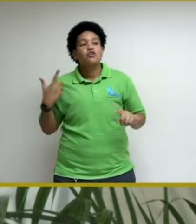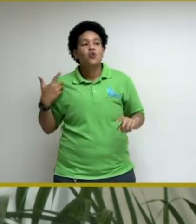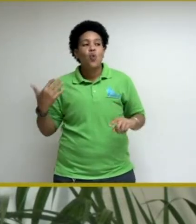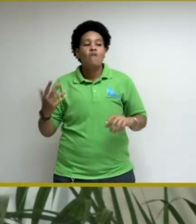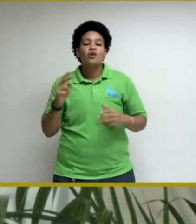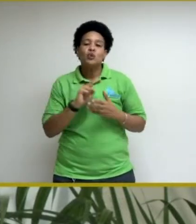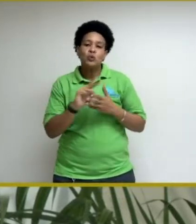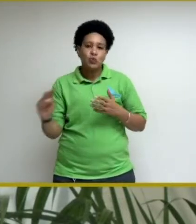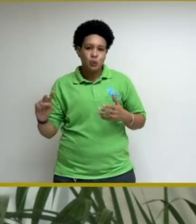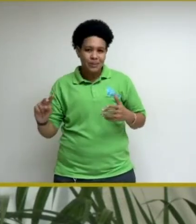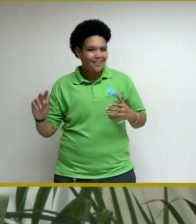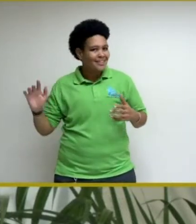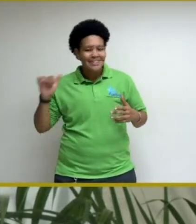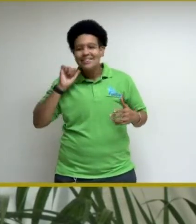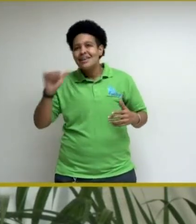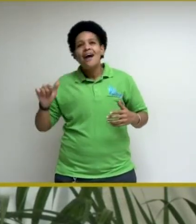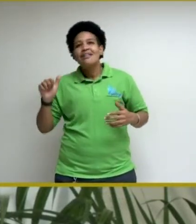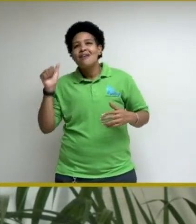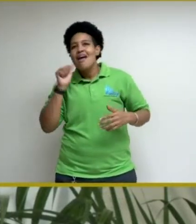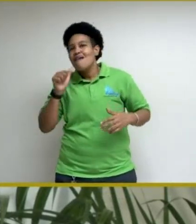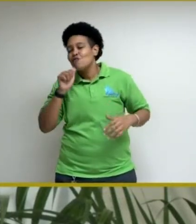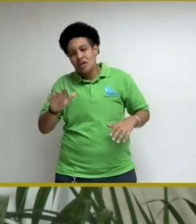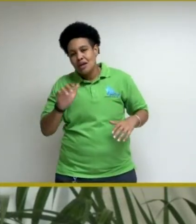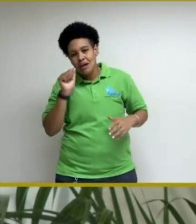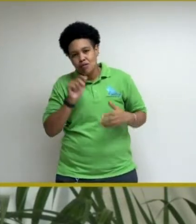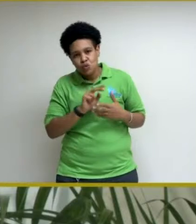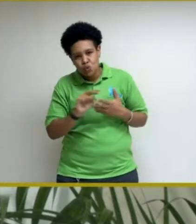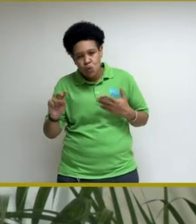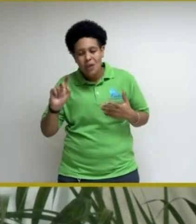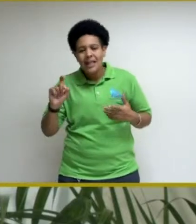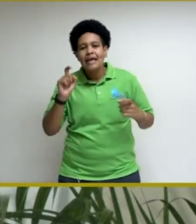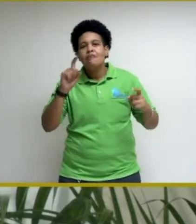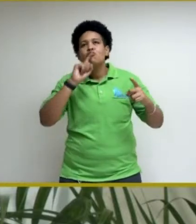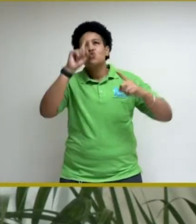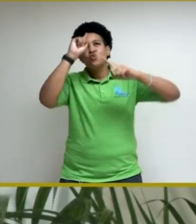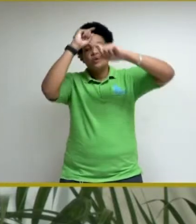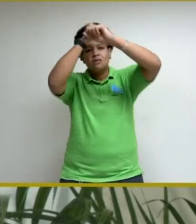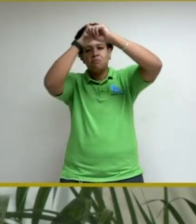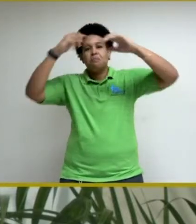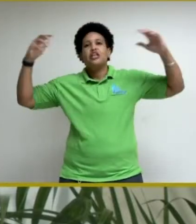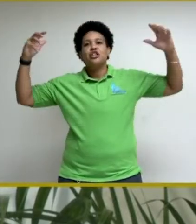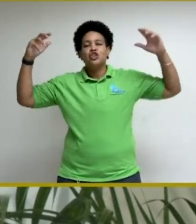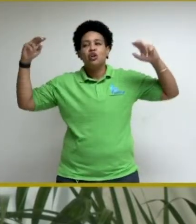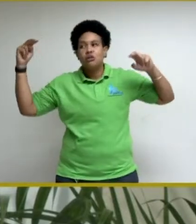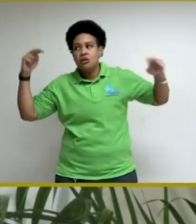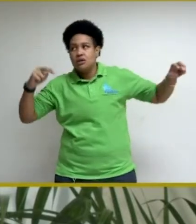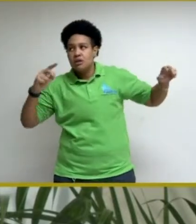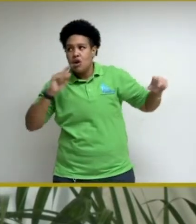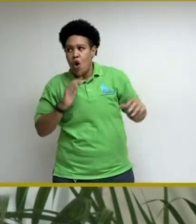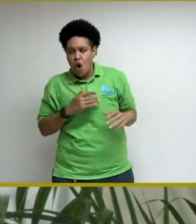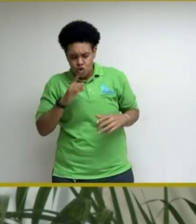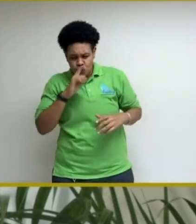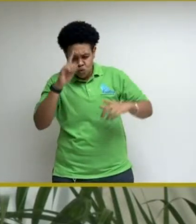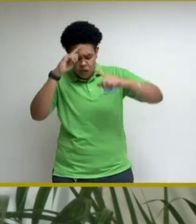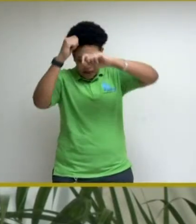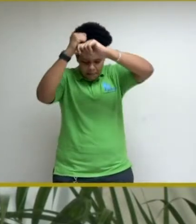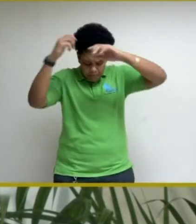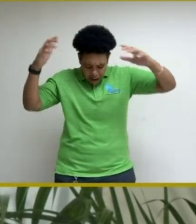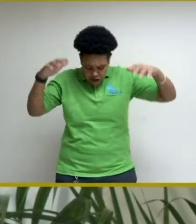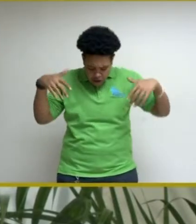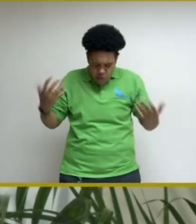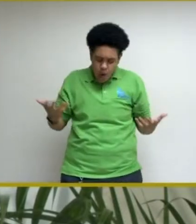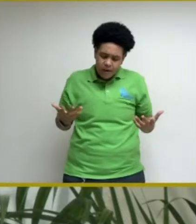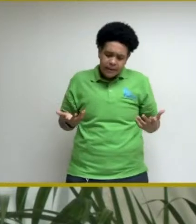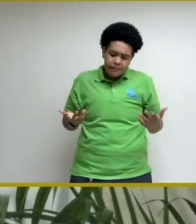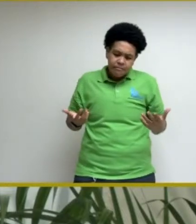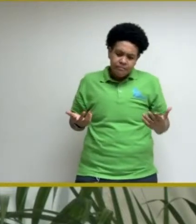2 weeks. And that really is what gives you the true picture of or truer picture of the